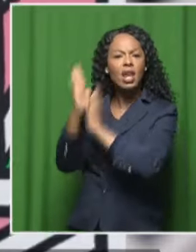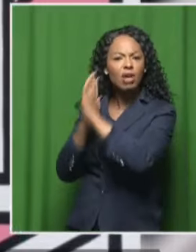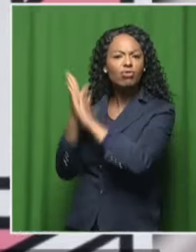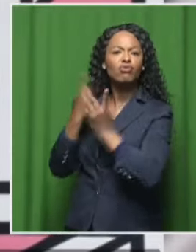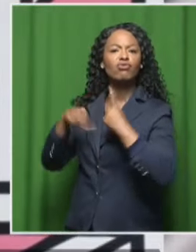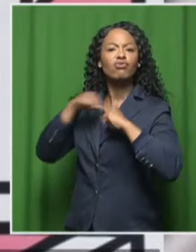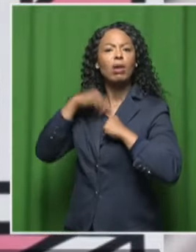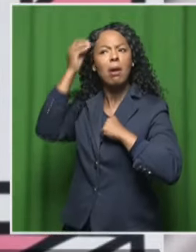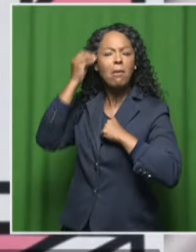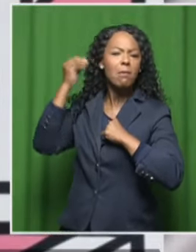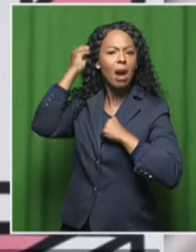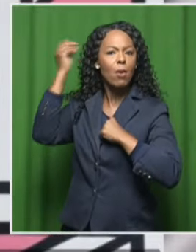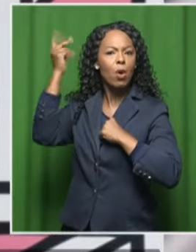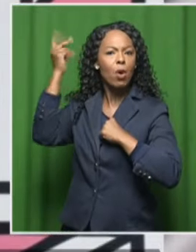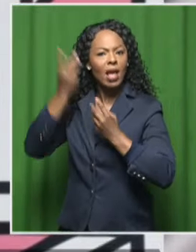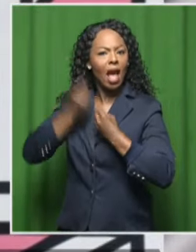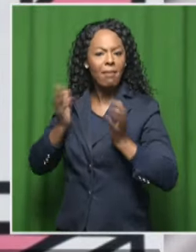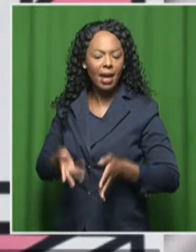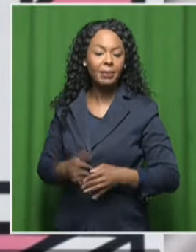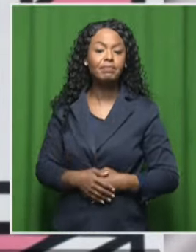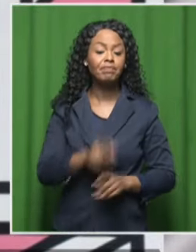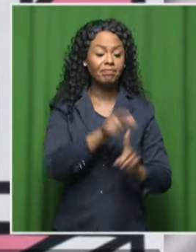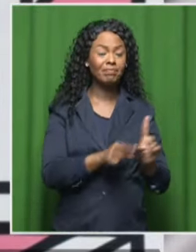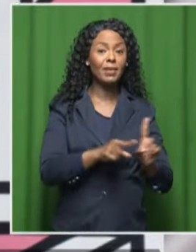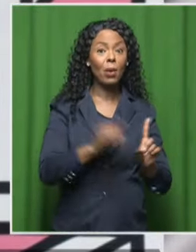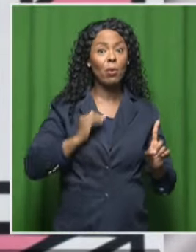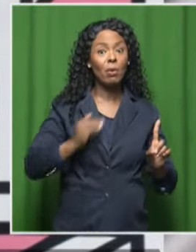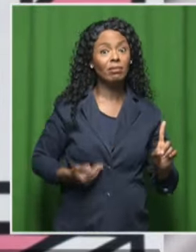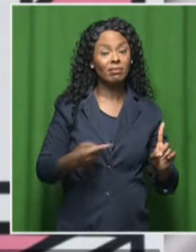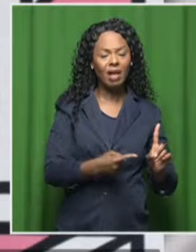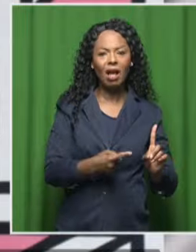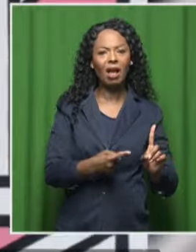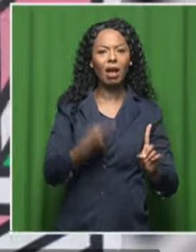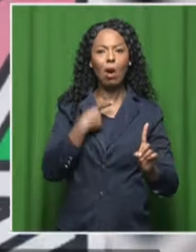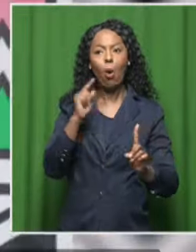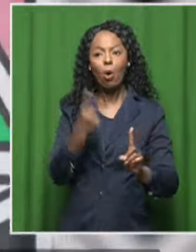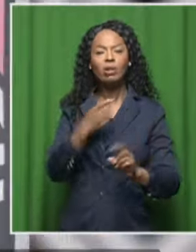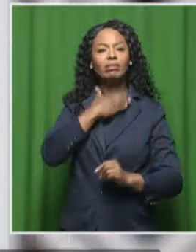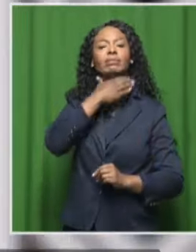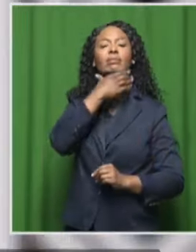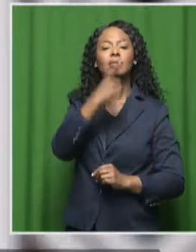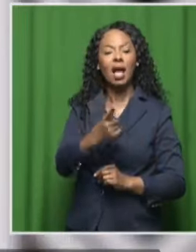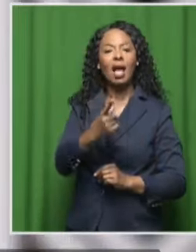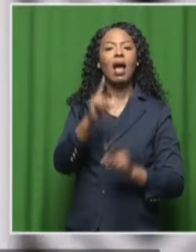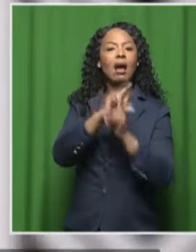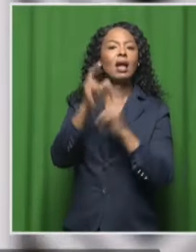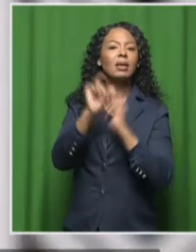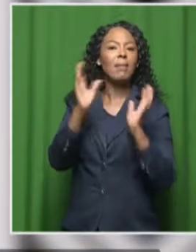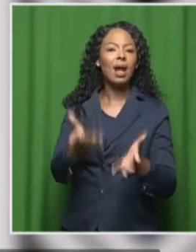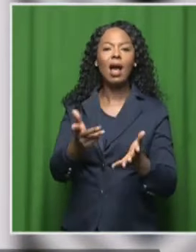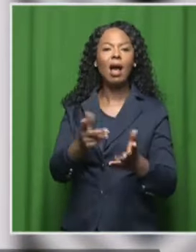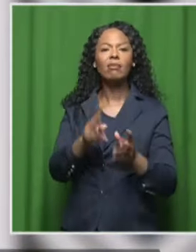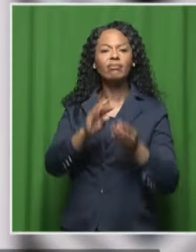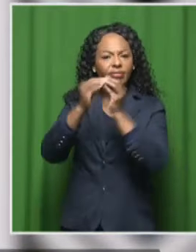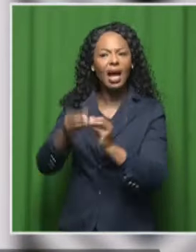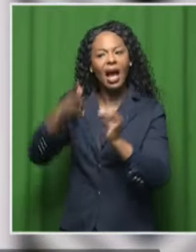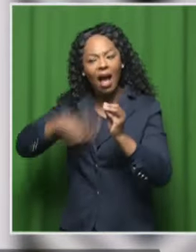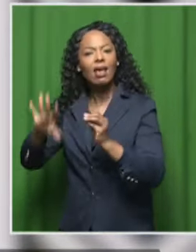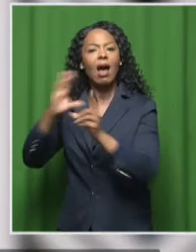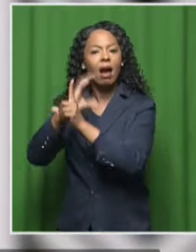only helped to preserve Ndebele culture, but has also bridged cultural divides, making it accessible